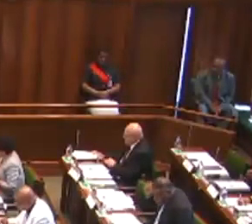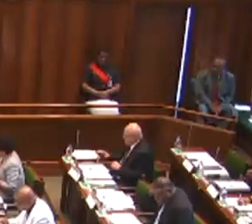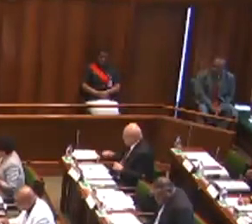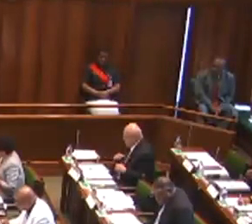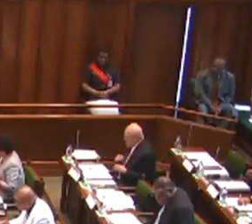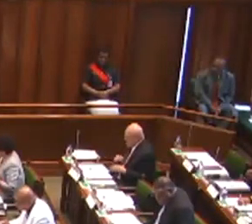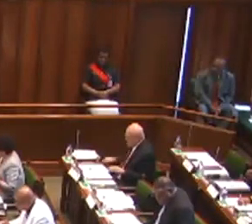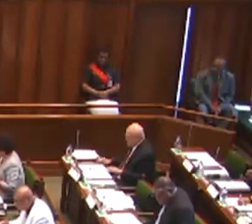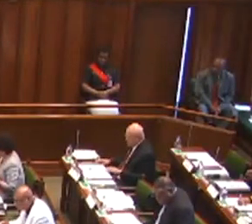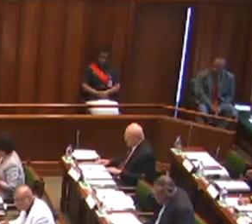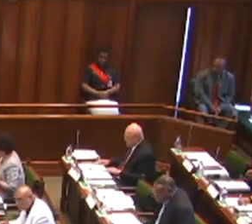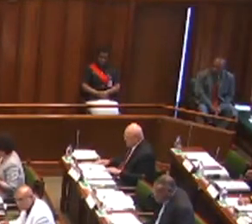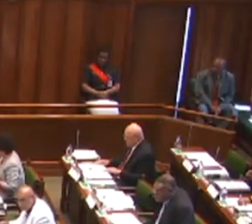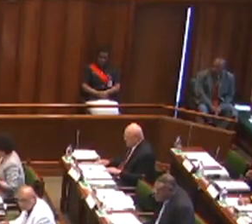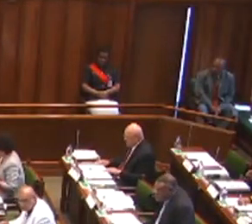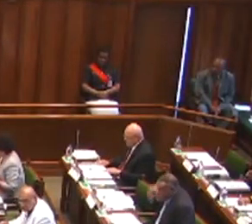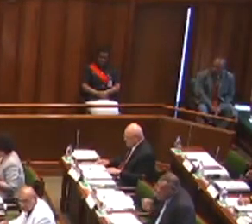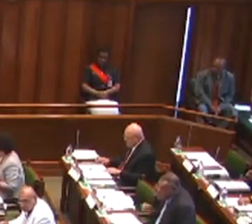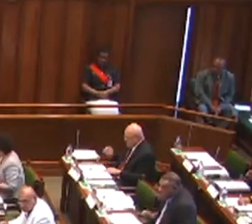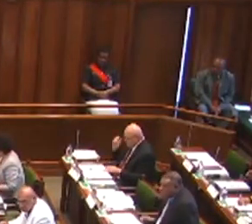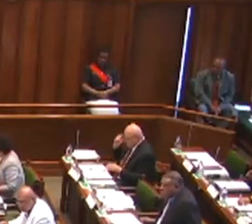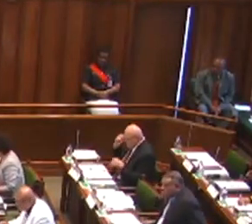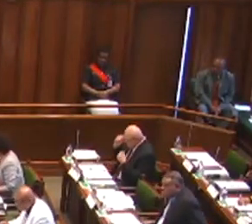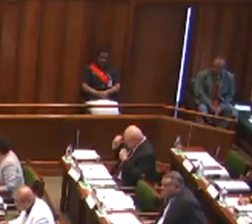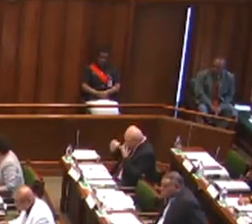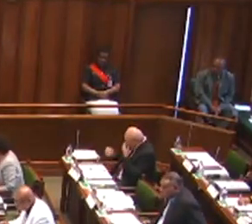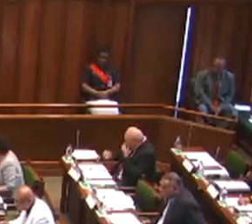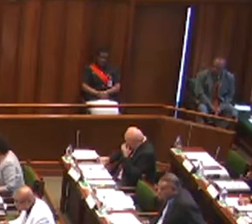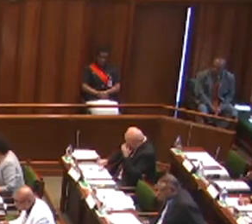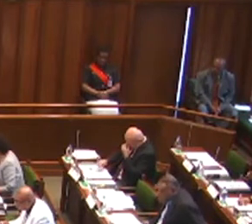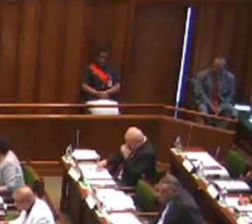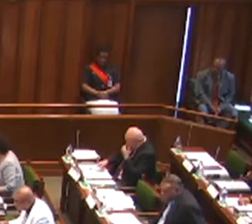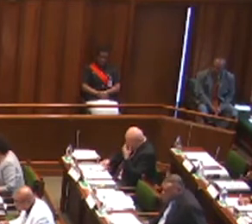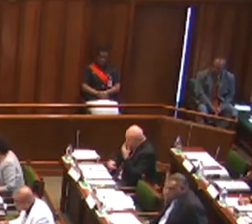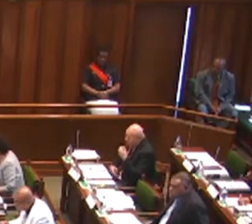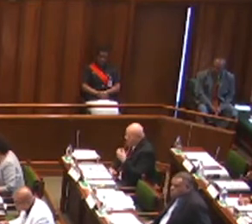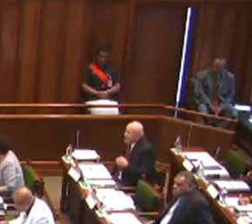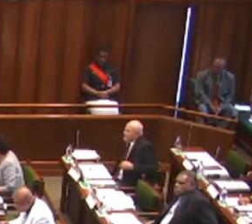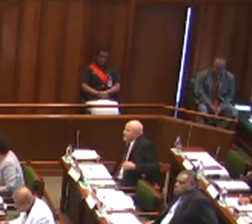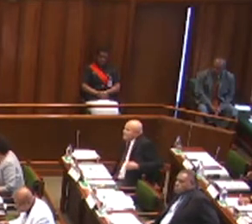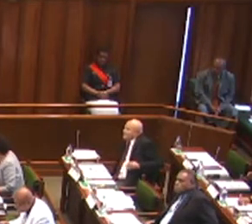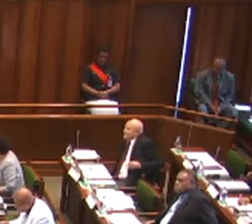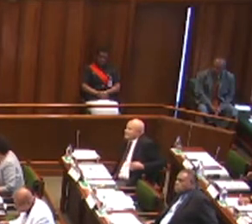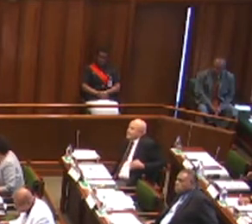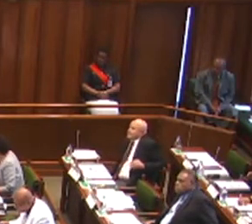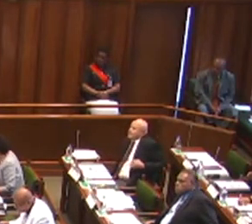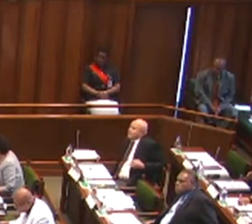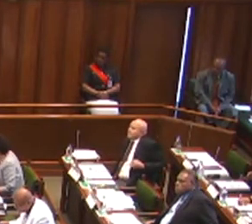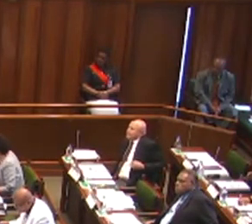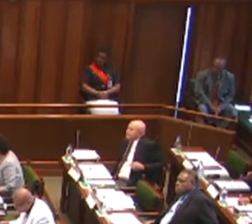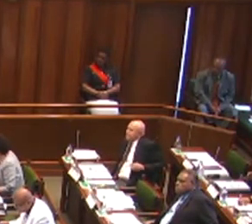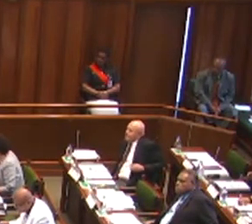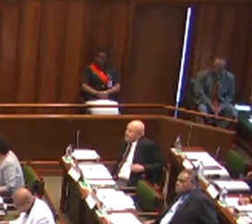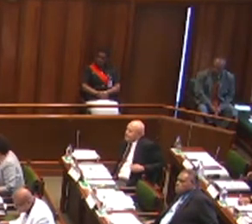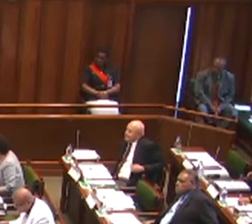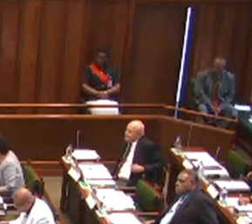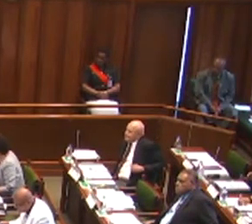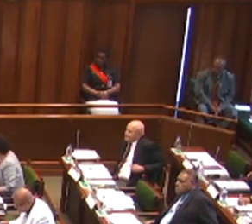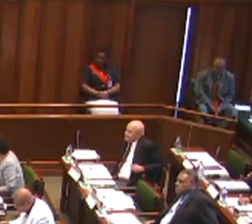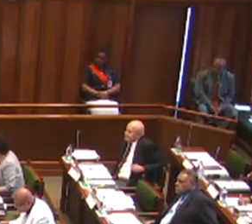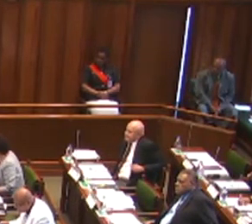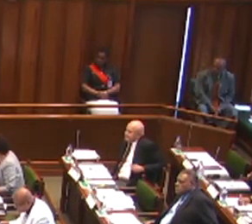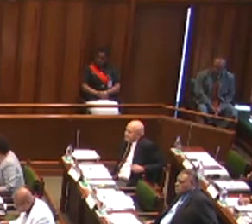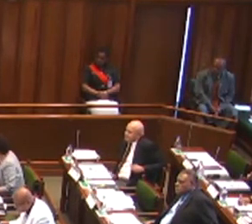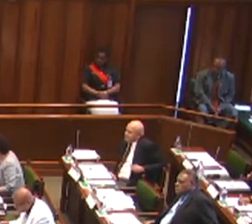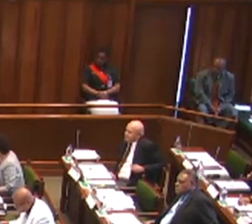Thank you, Madam Speaker. Madam Speaker, I rise to make my own response to the 2017